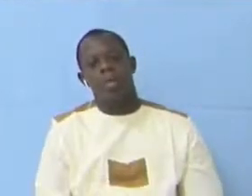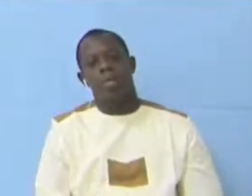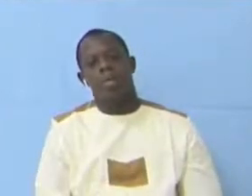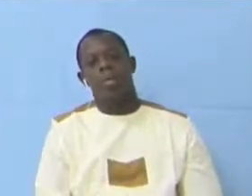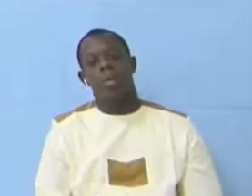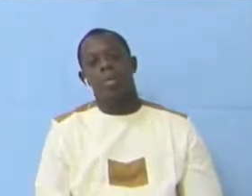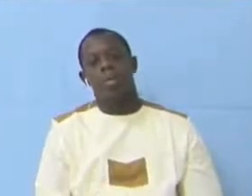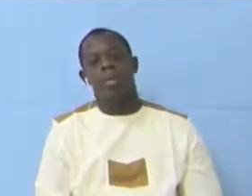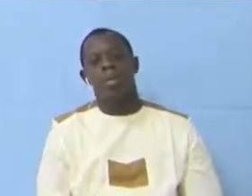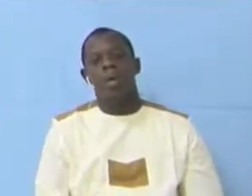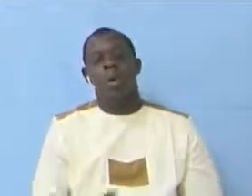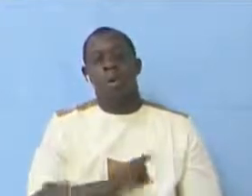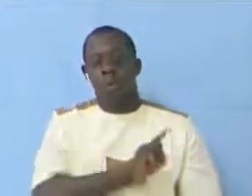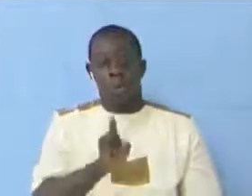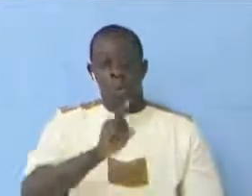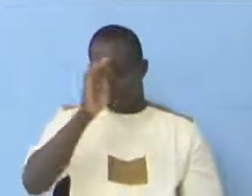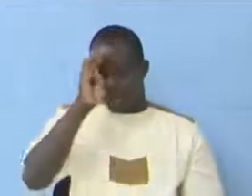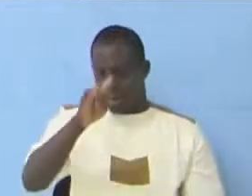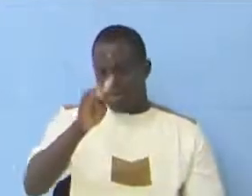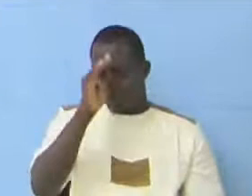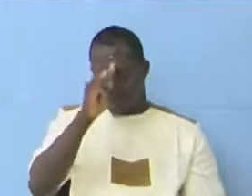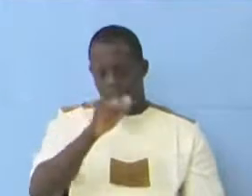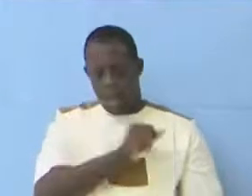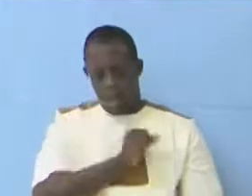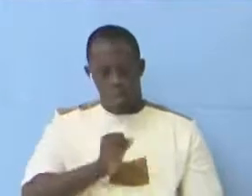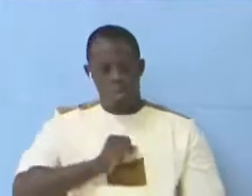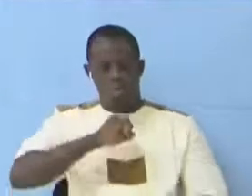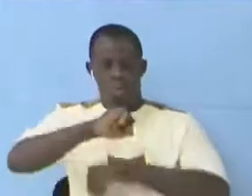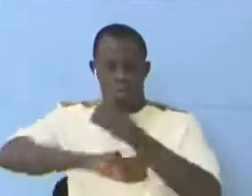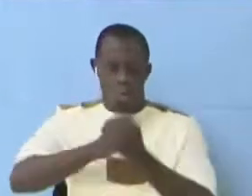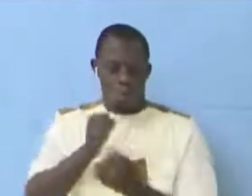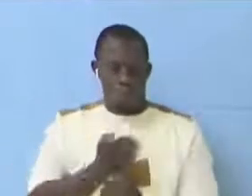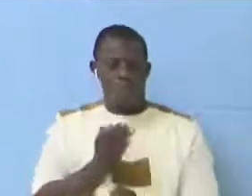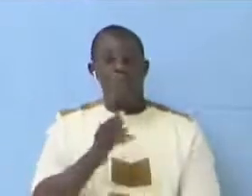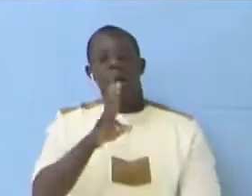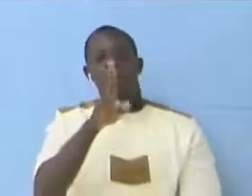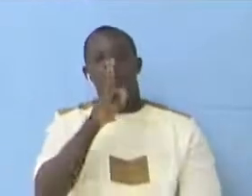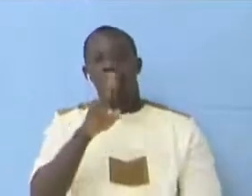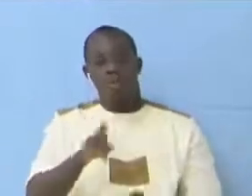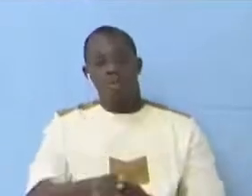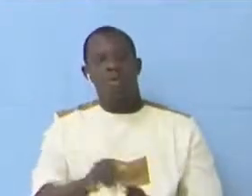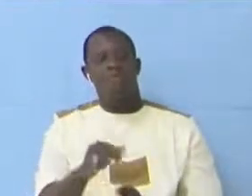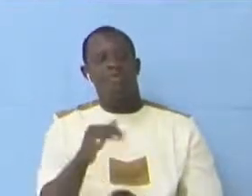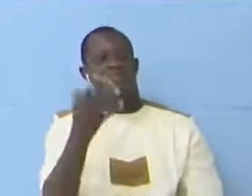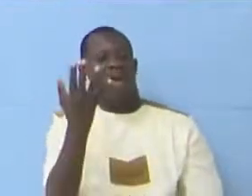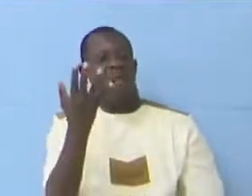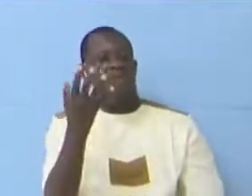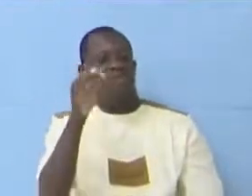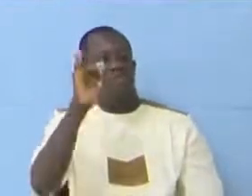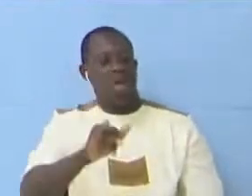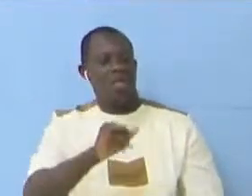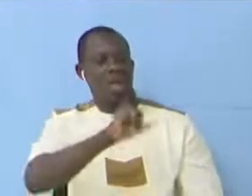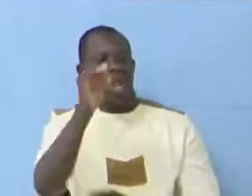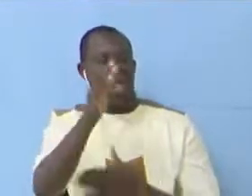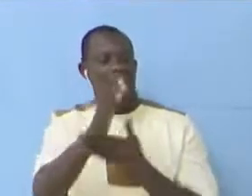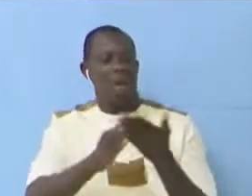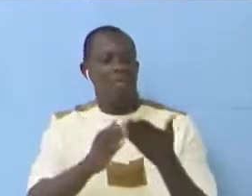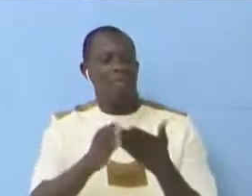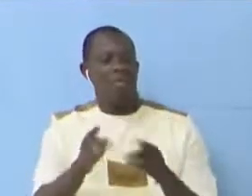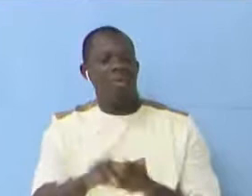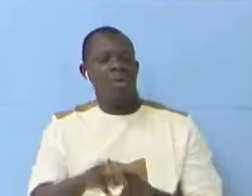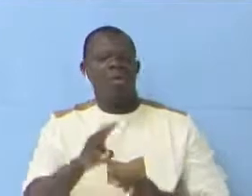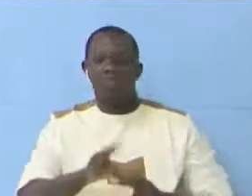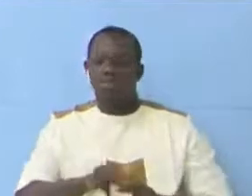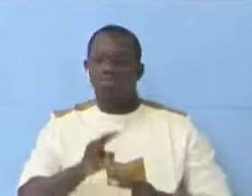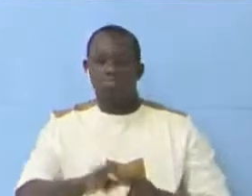nag suñ soxna yi la nga xam ne juróomi at ak genn wàlla. We are also thanking our wives who have at least 5.5 years. ñu